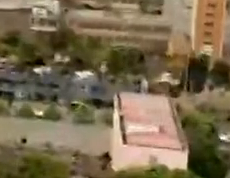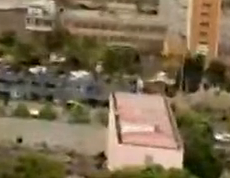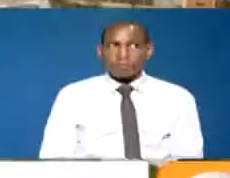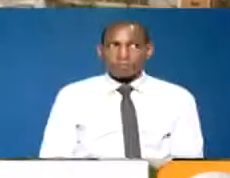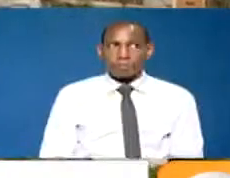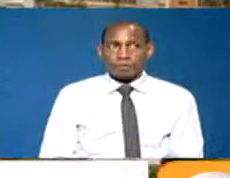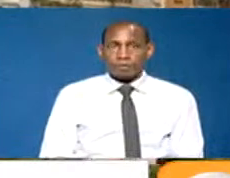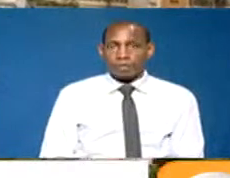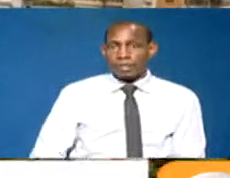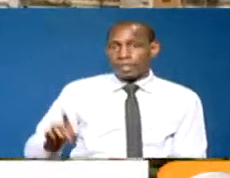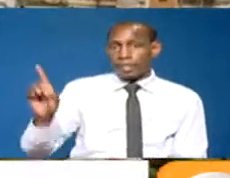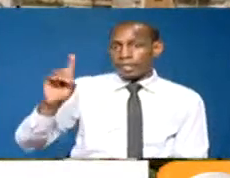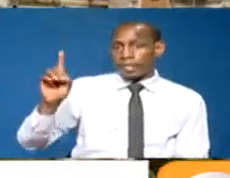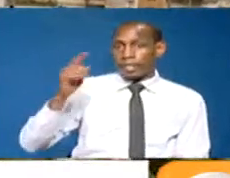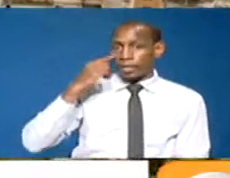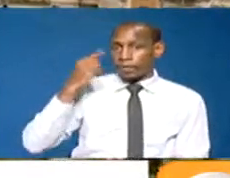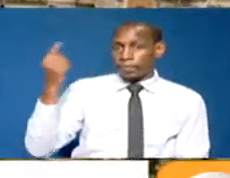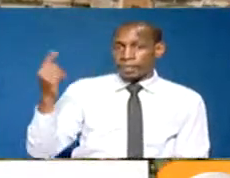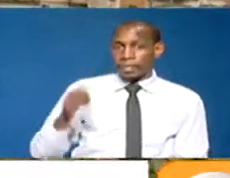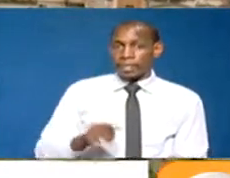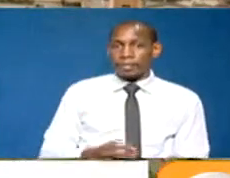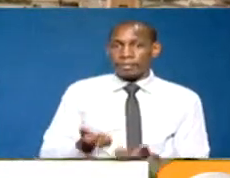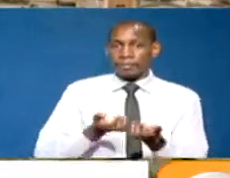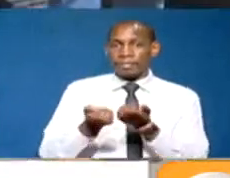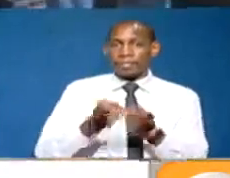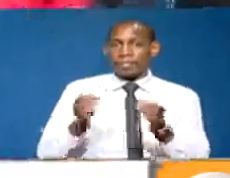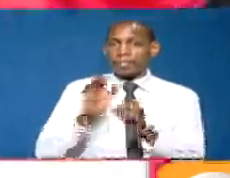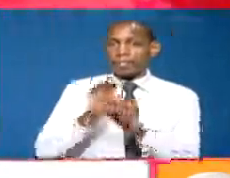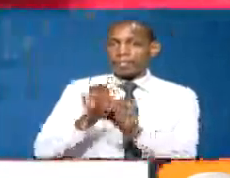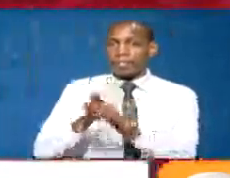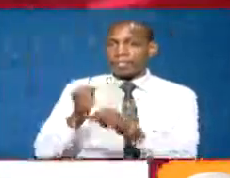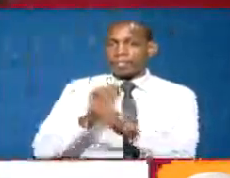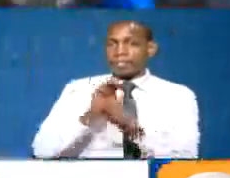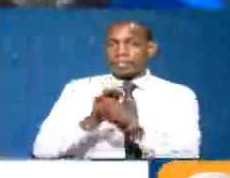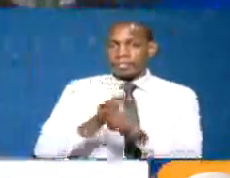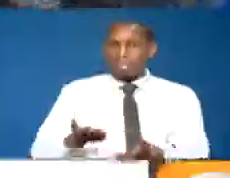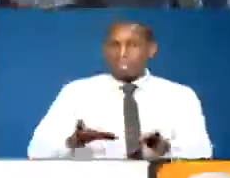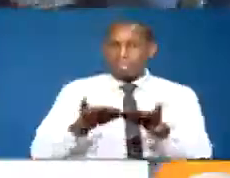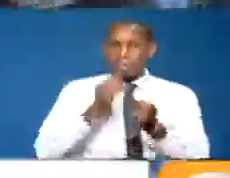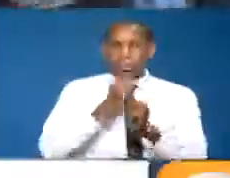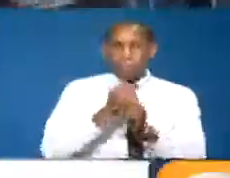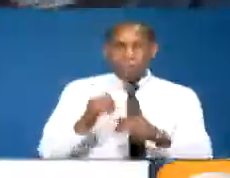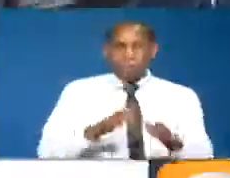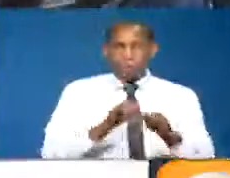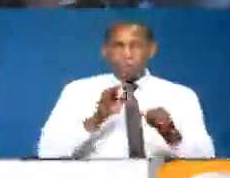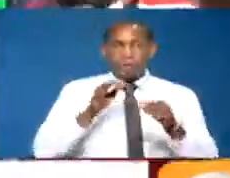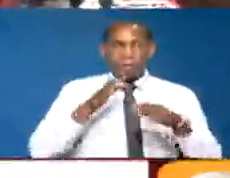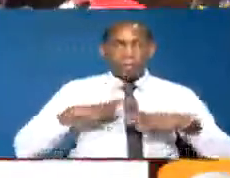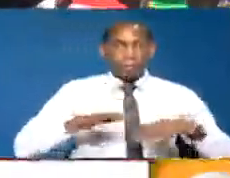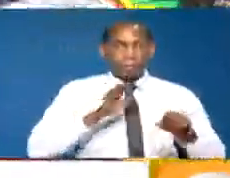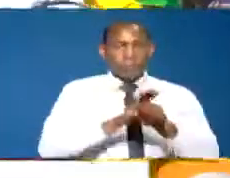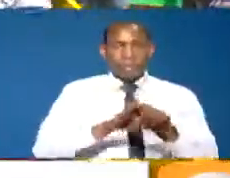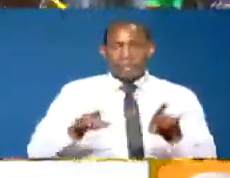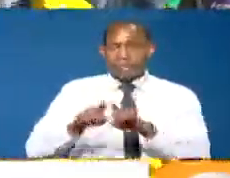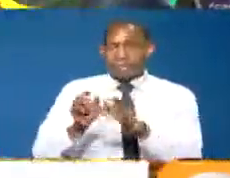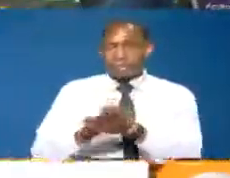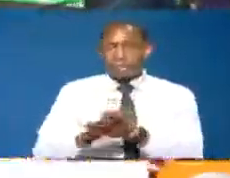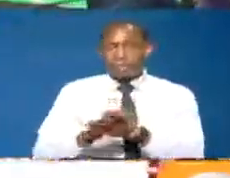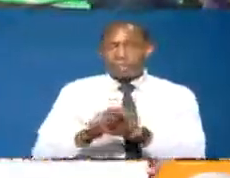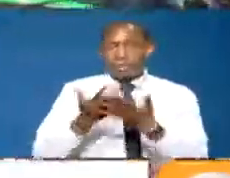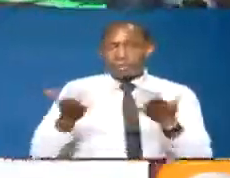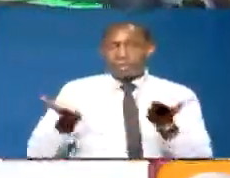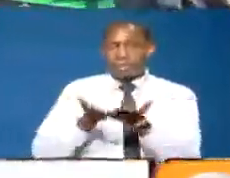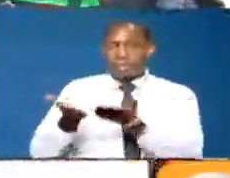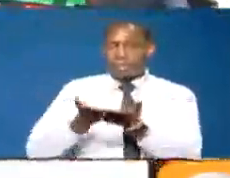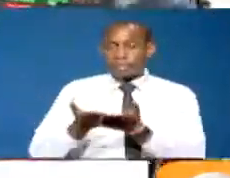This city is home to thousands of SMEs and organizations offering not just employment to millions of people, but also goods and services